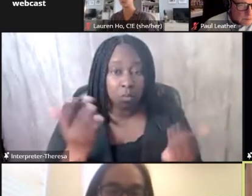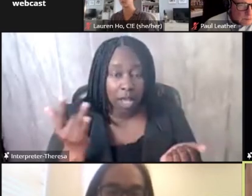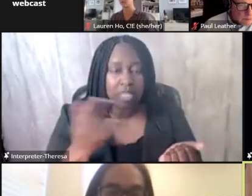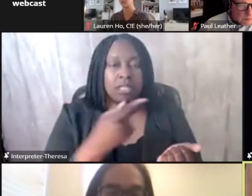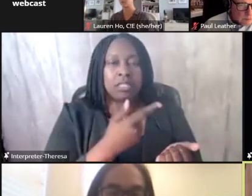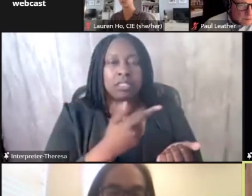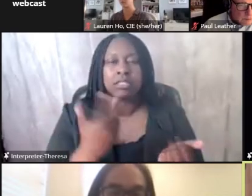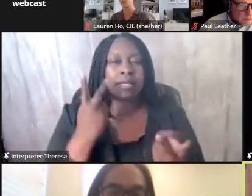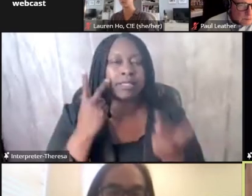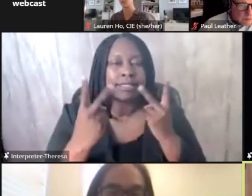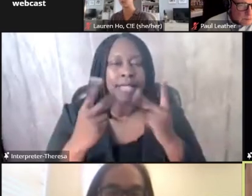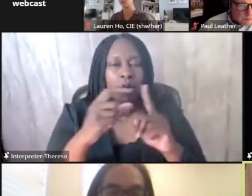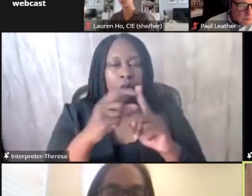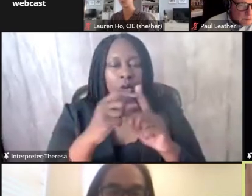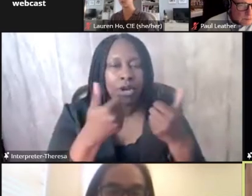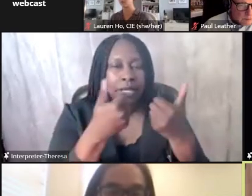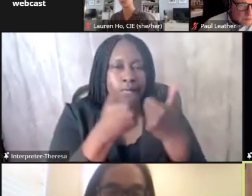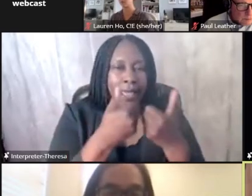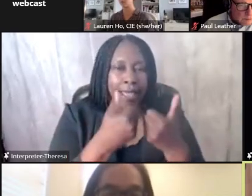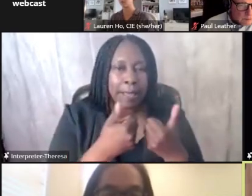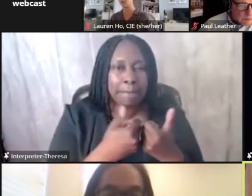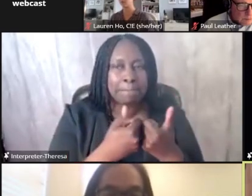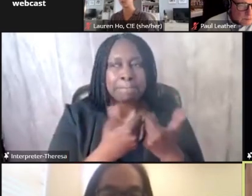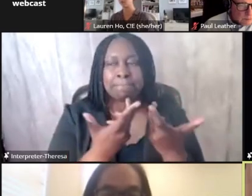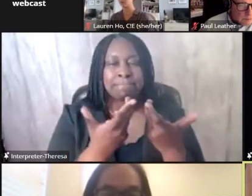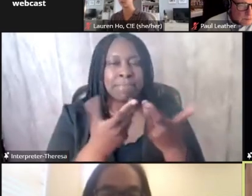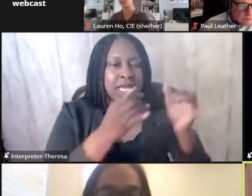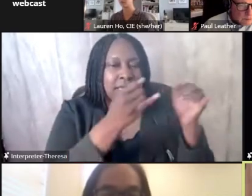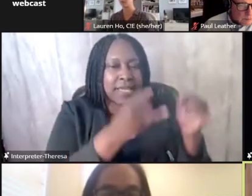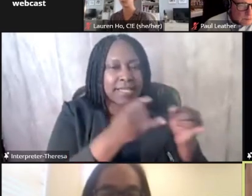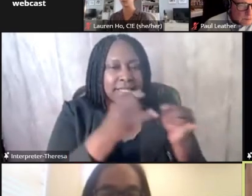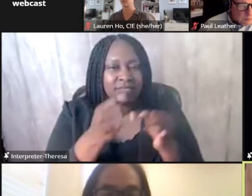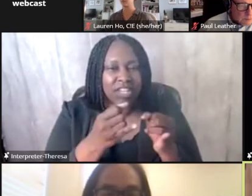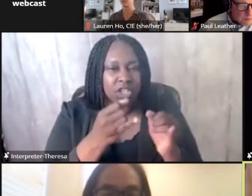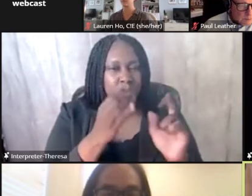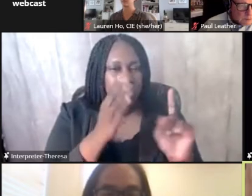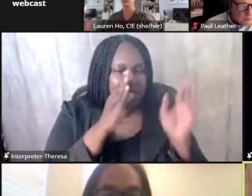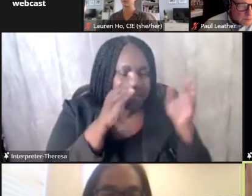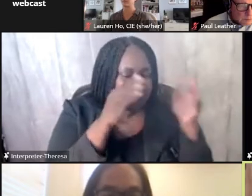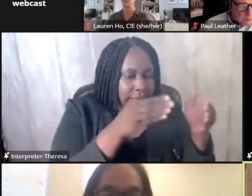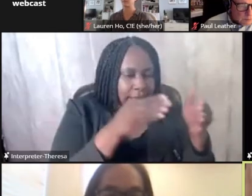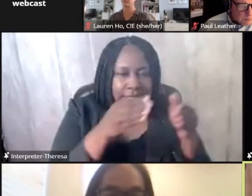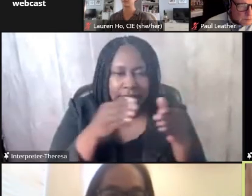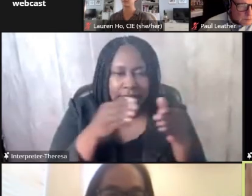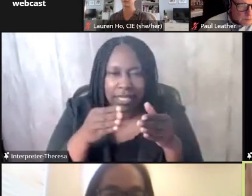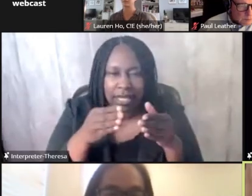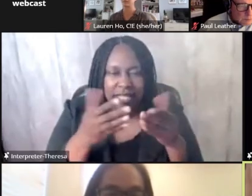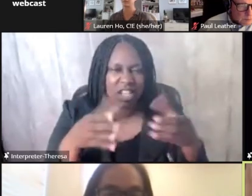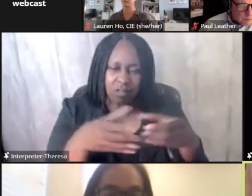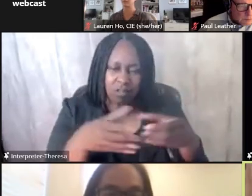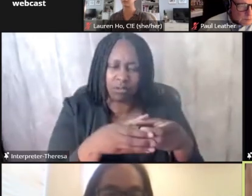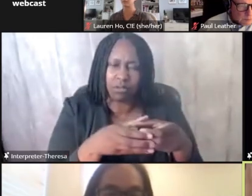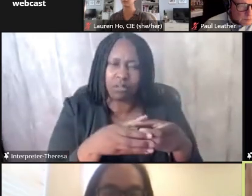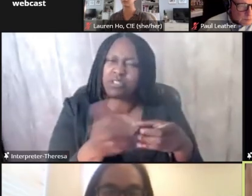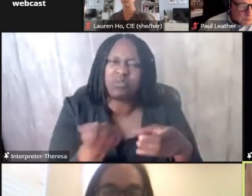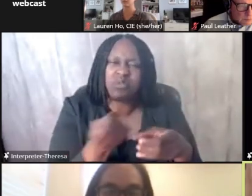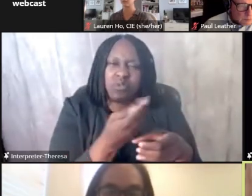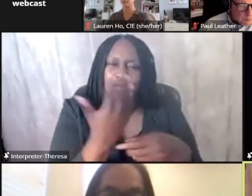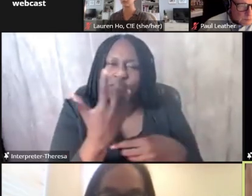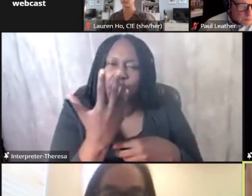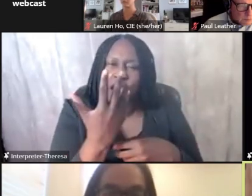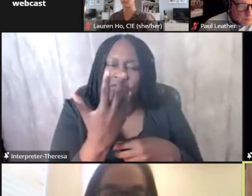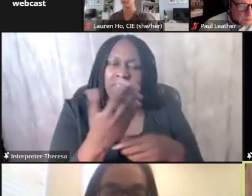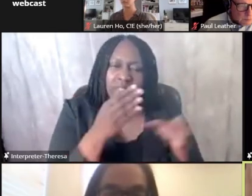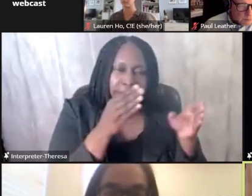doing, I'm giving them a lot of individual attention because there are just 5 of them. And they're